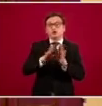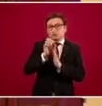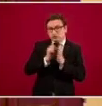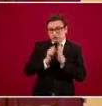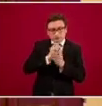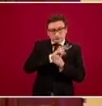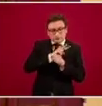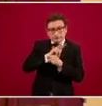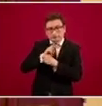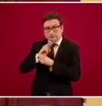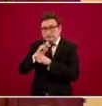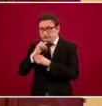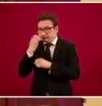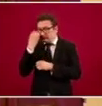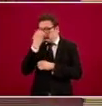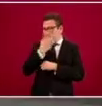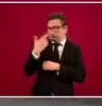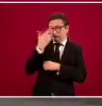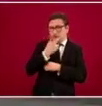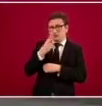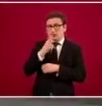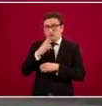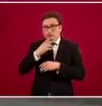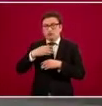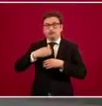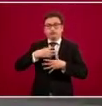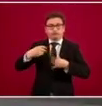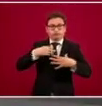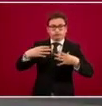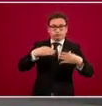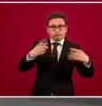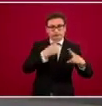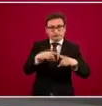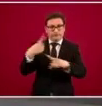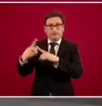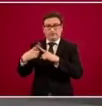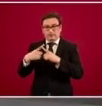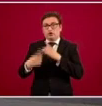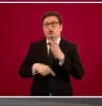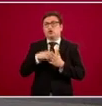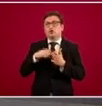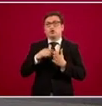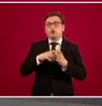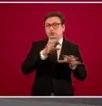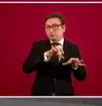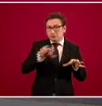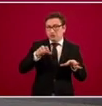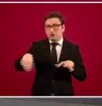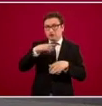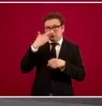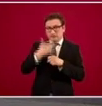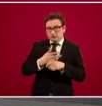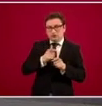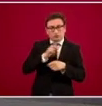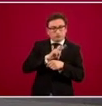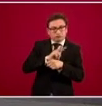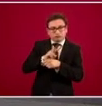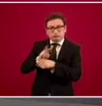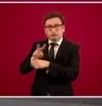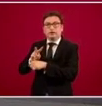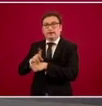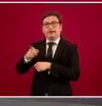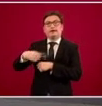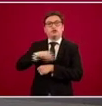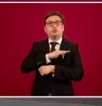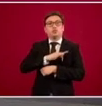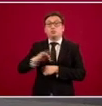a platform for the monitoring of viral respiratory diseases, and all